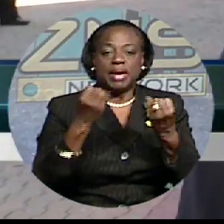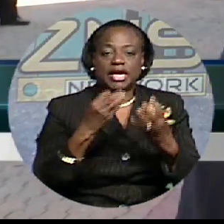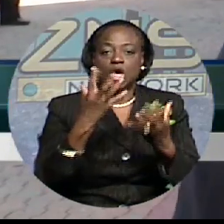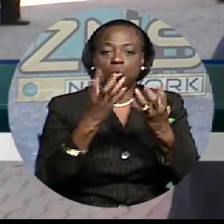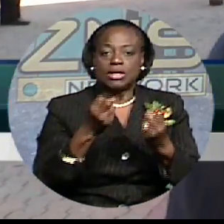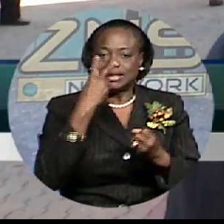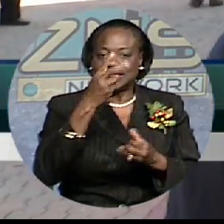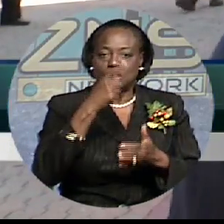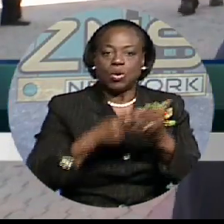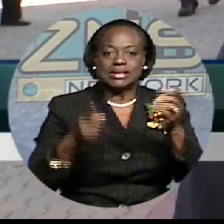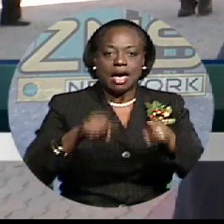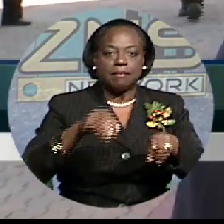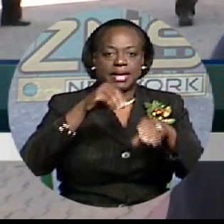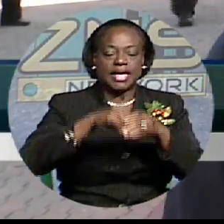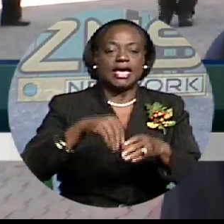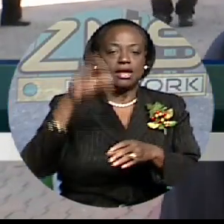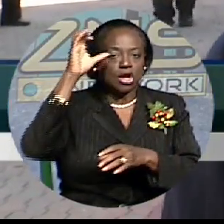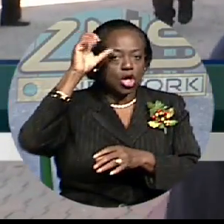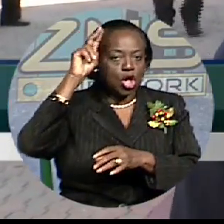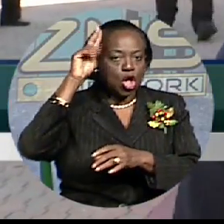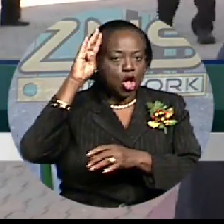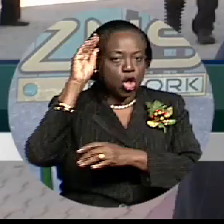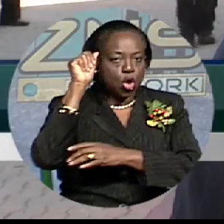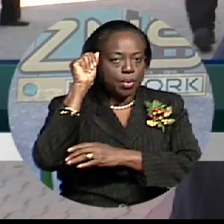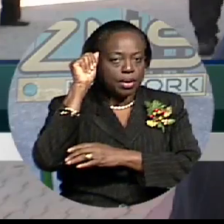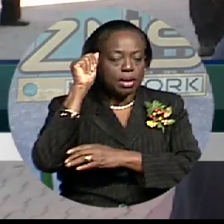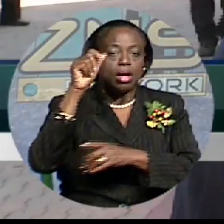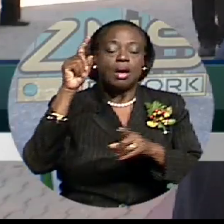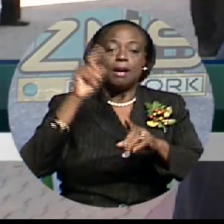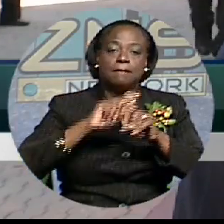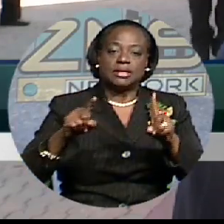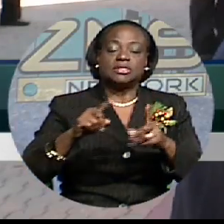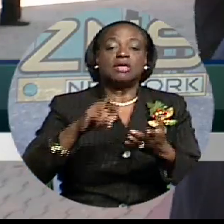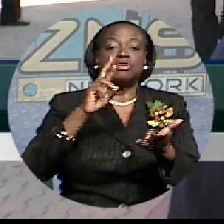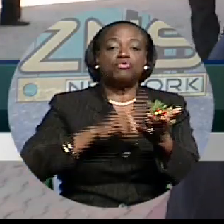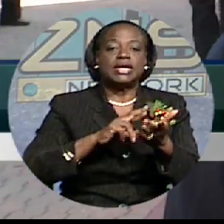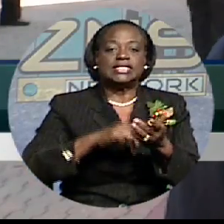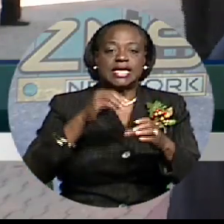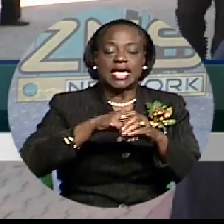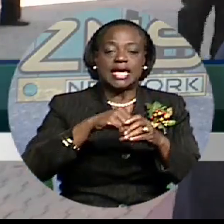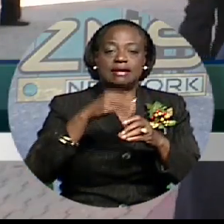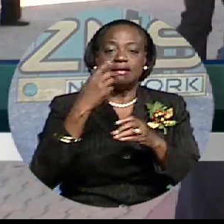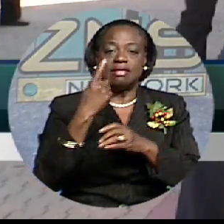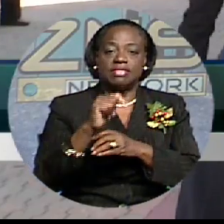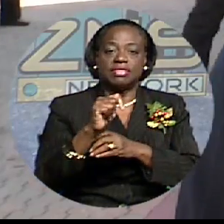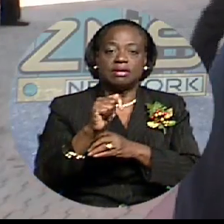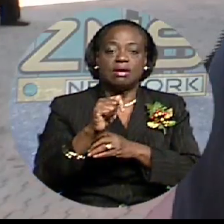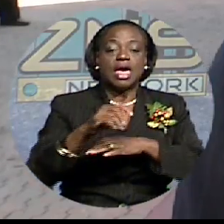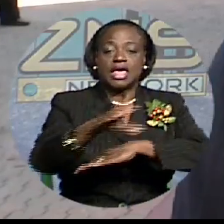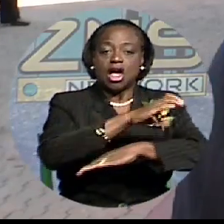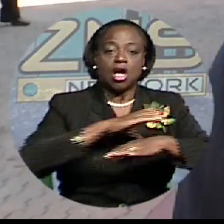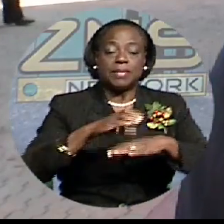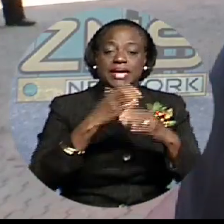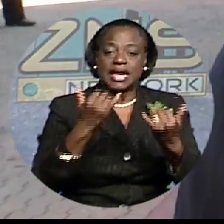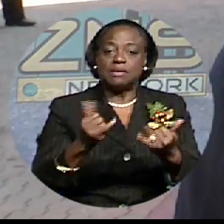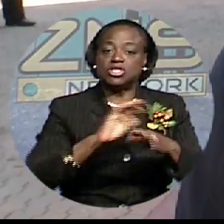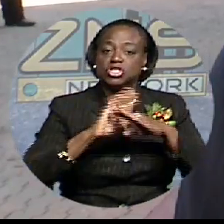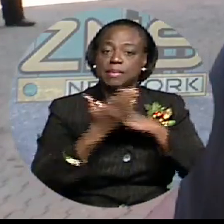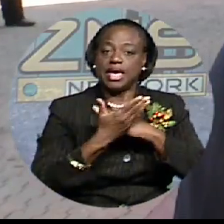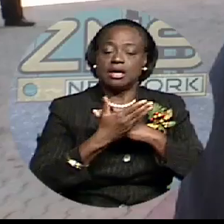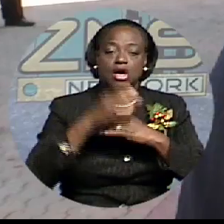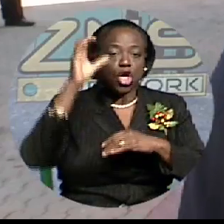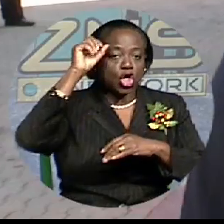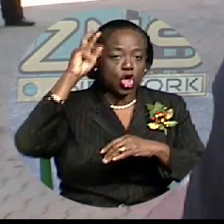what's going on now. But in the ratings in the Caribbean right now, it's the Dominican Republic, Puerto Rico, Cuba, Jamaica, and the